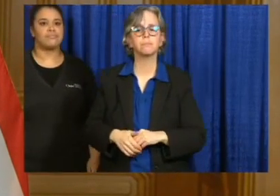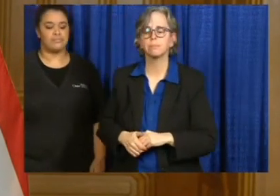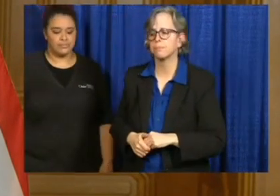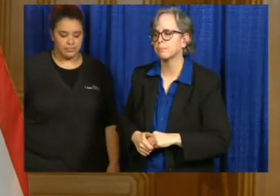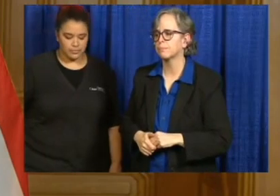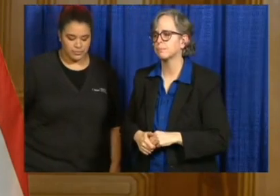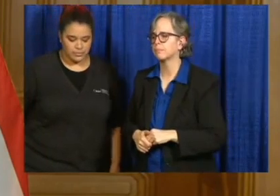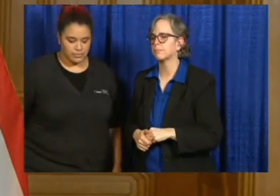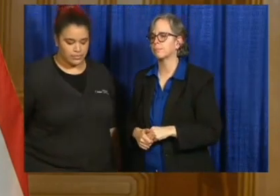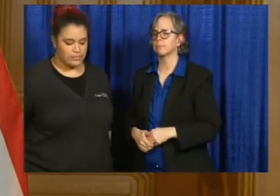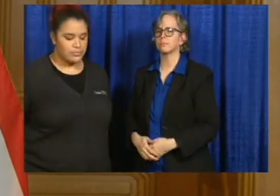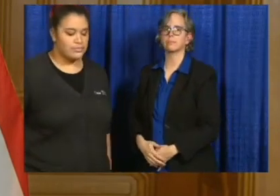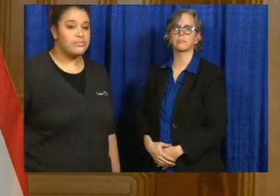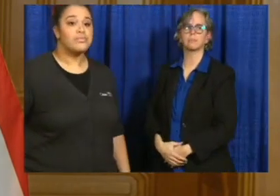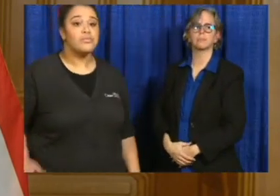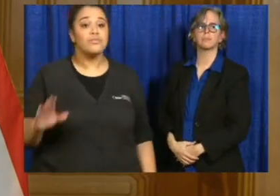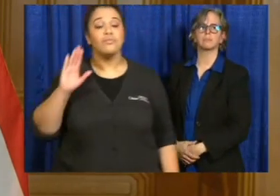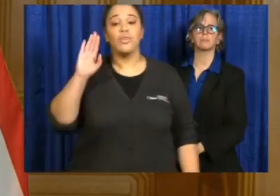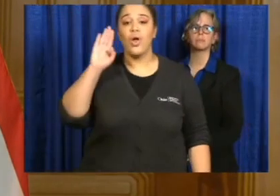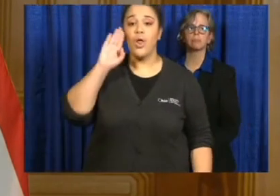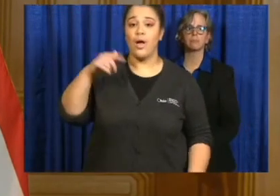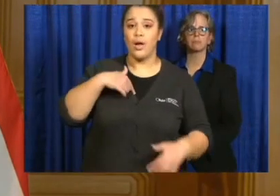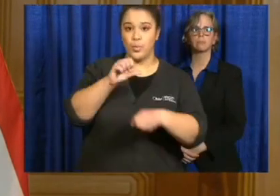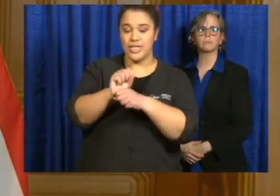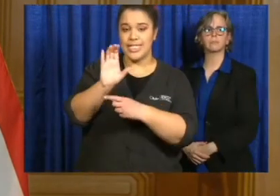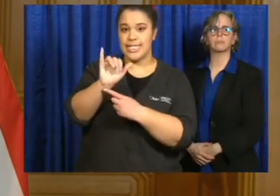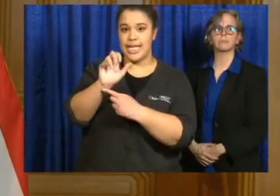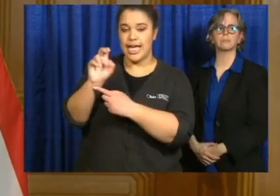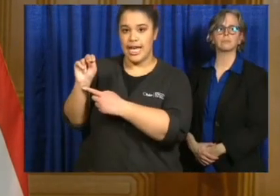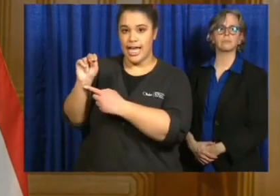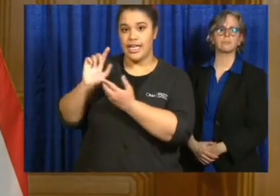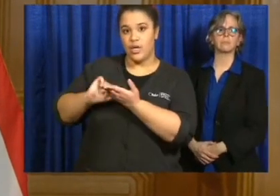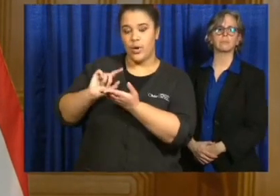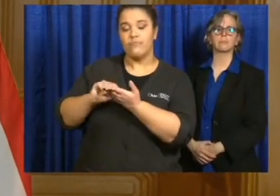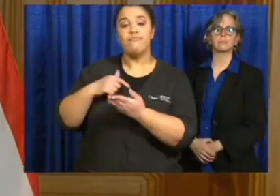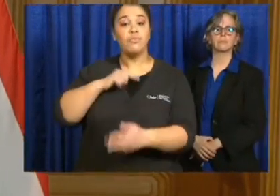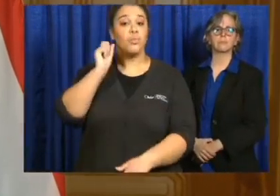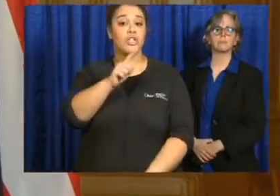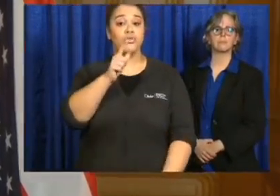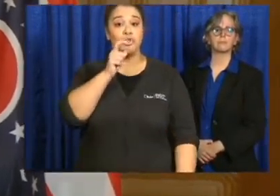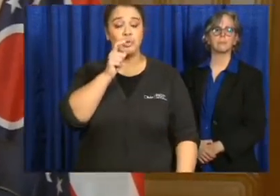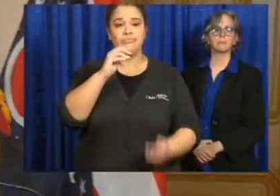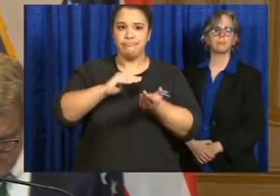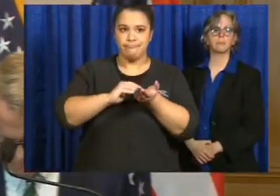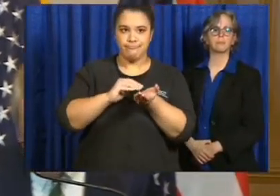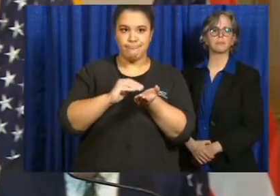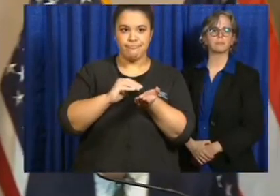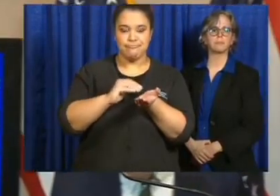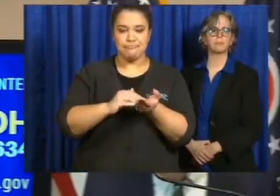This is Jackie Borchert from the Cincinnati Enquirer. I have a question for Dr. Acton.